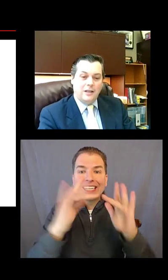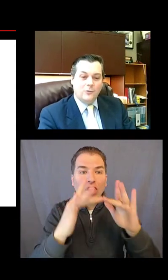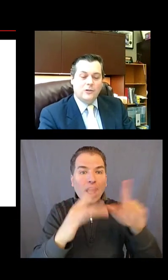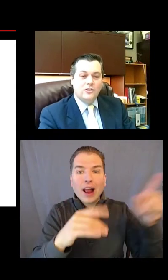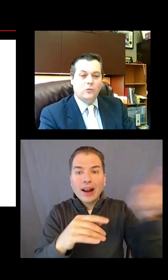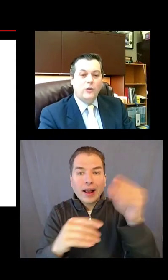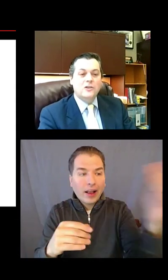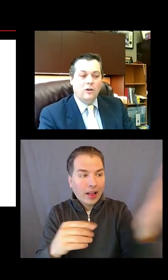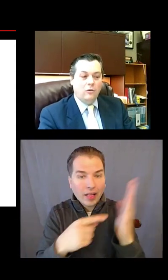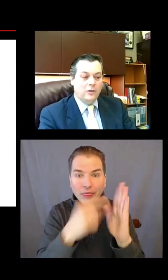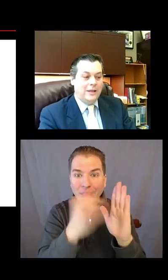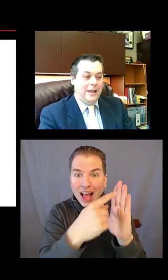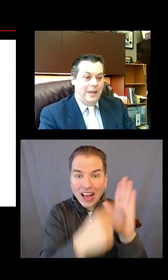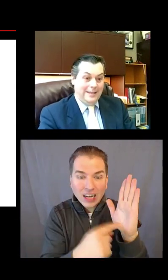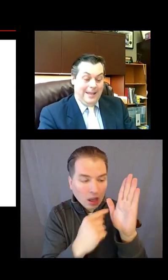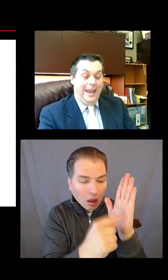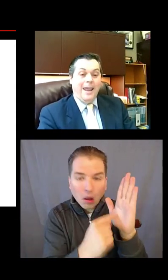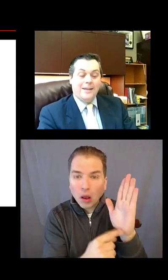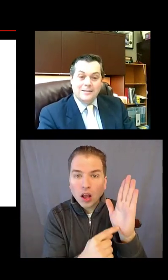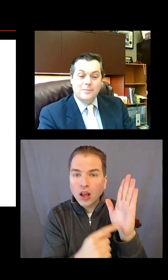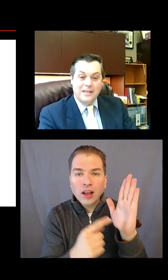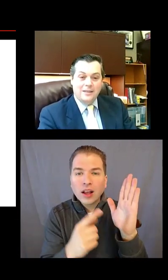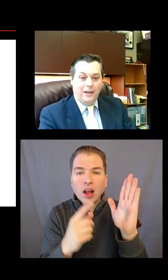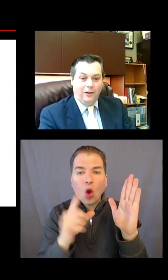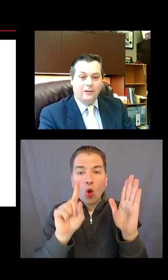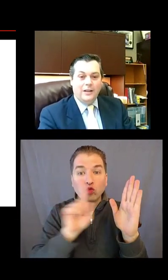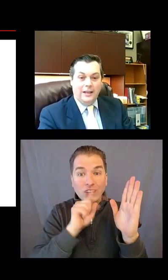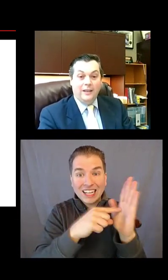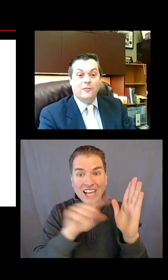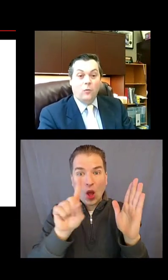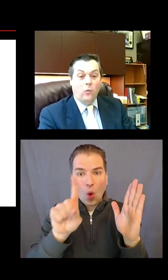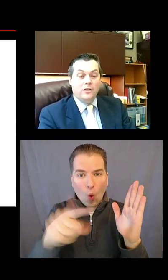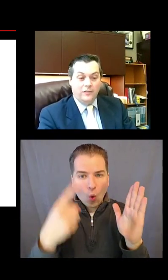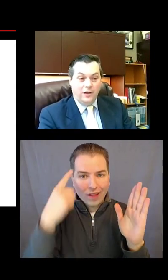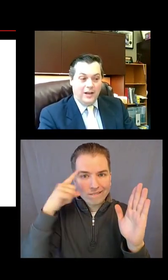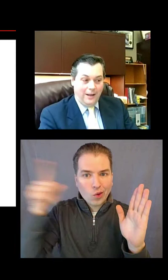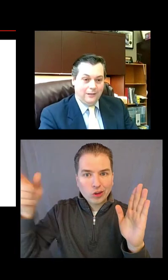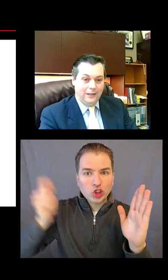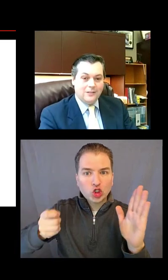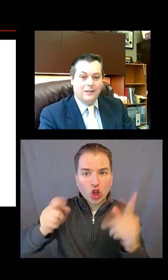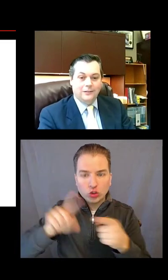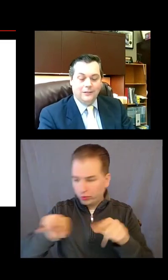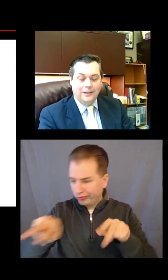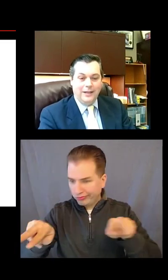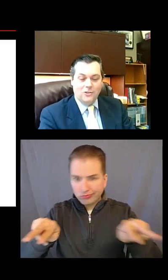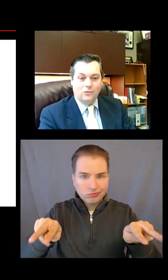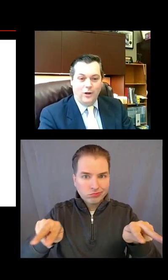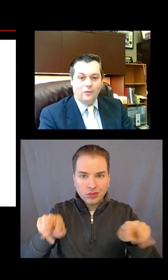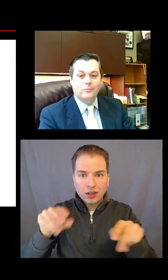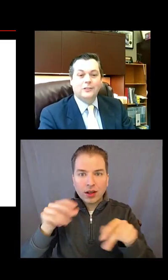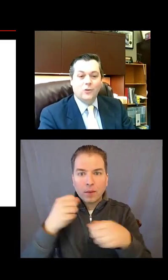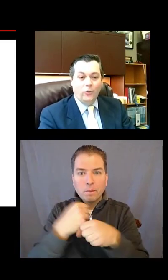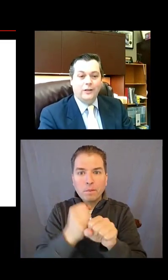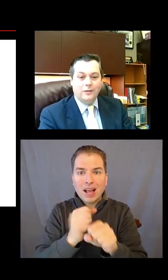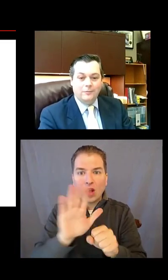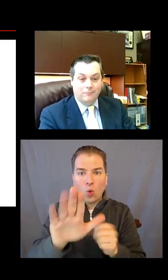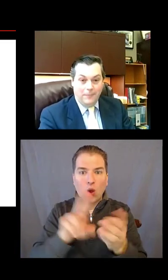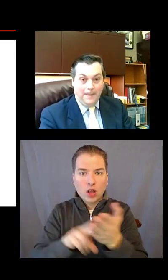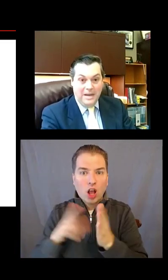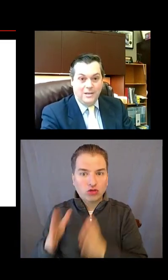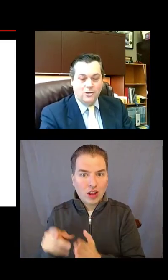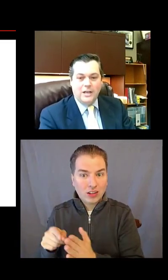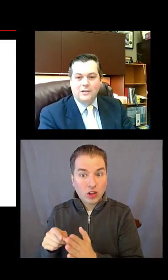included this language that we know has to be there if one of our colleagues in the litigation realm is going